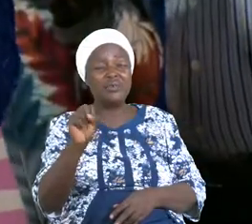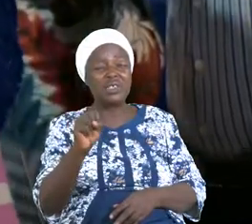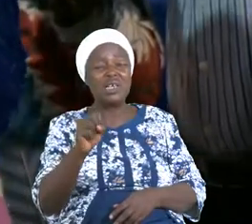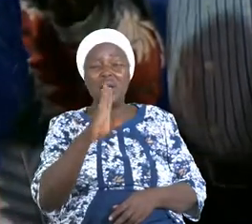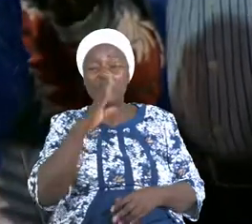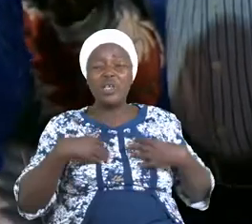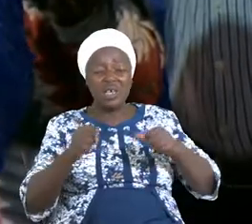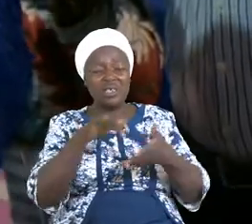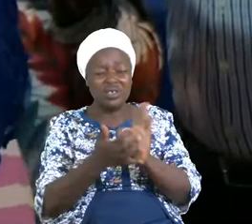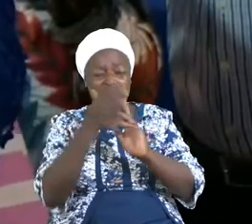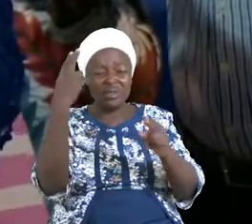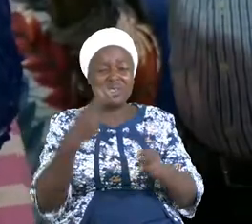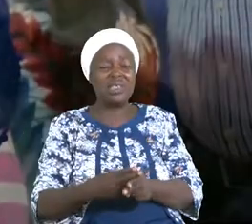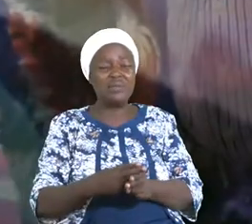name.